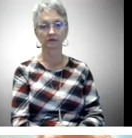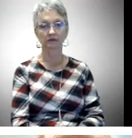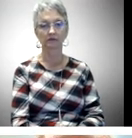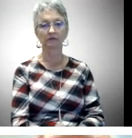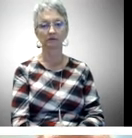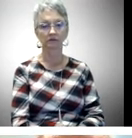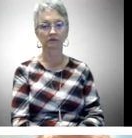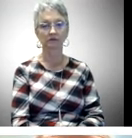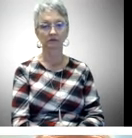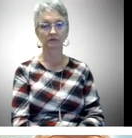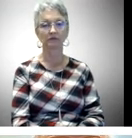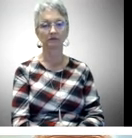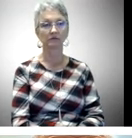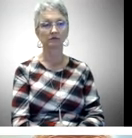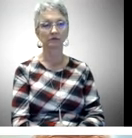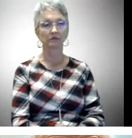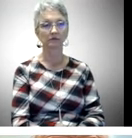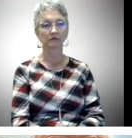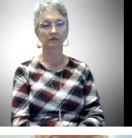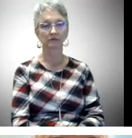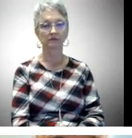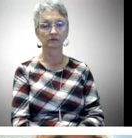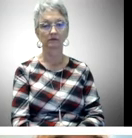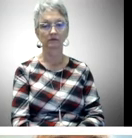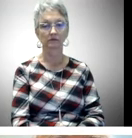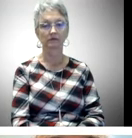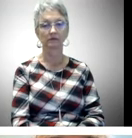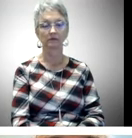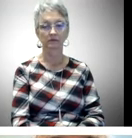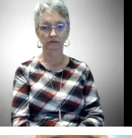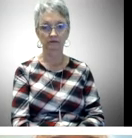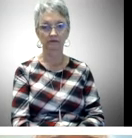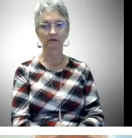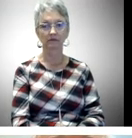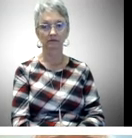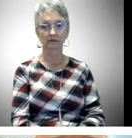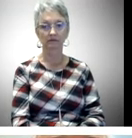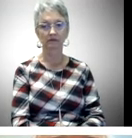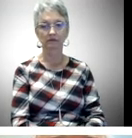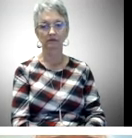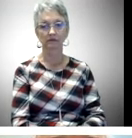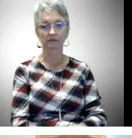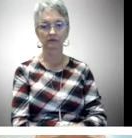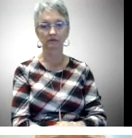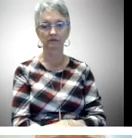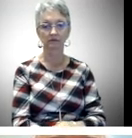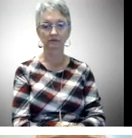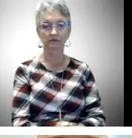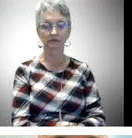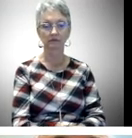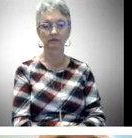control and responsibilities for your life. And as I mentioned earlier, practicing self-determination means one experiences